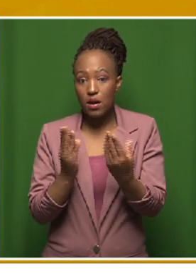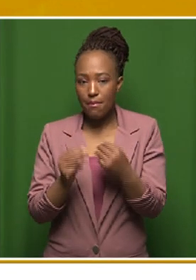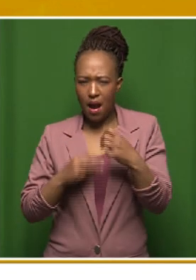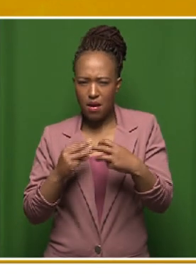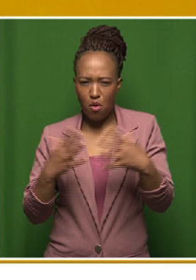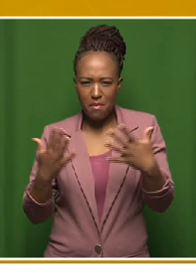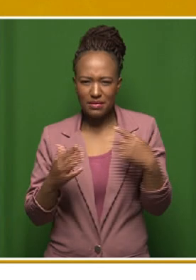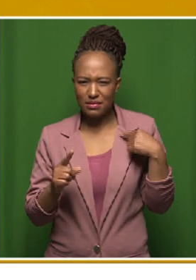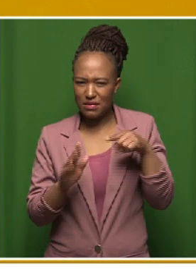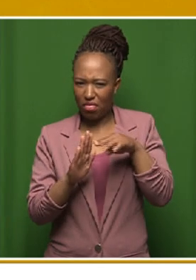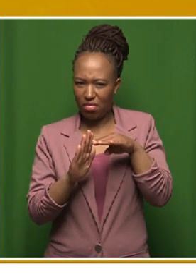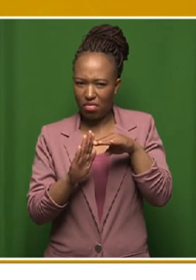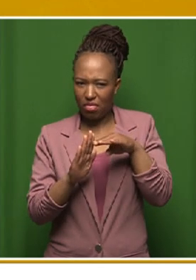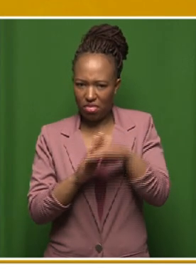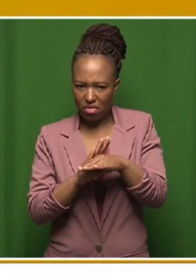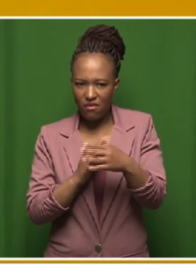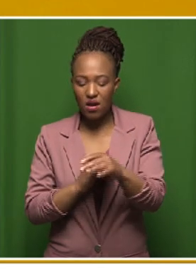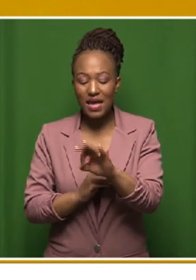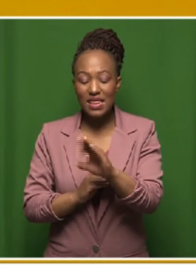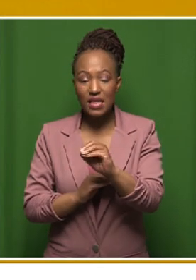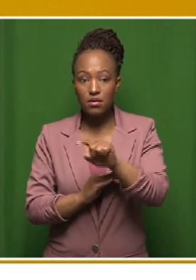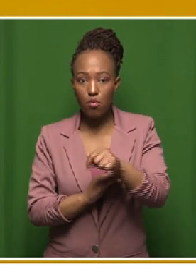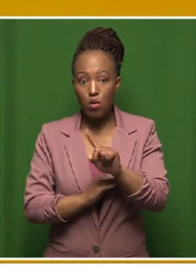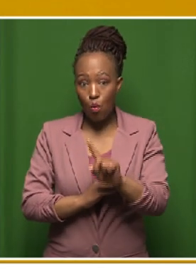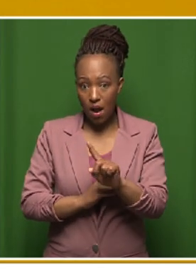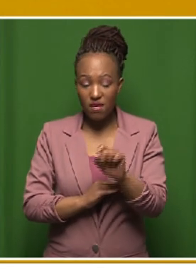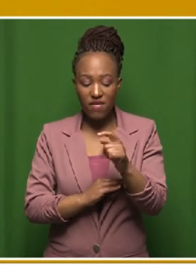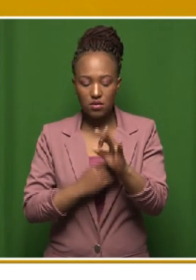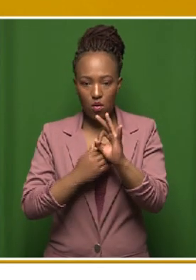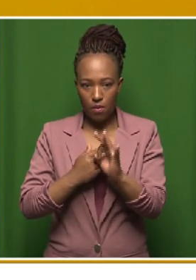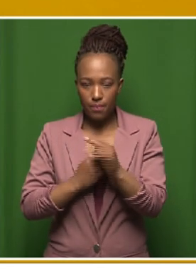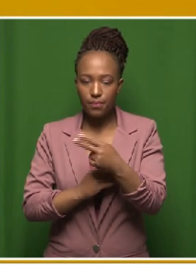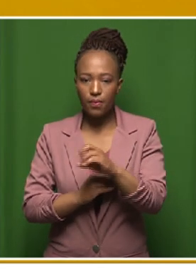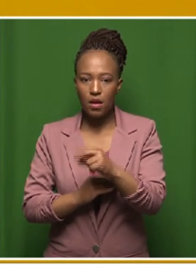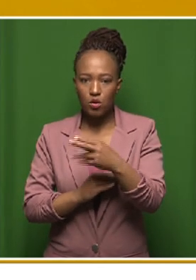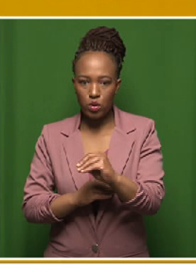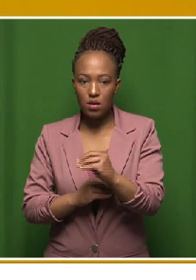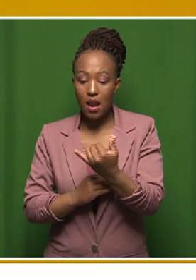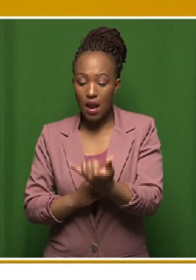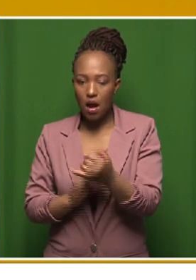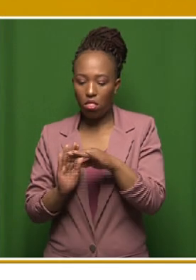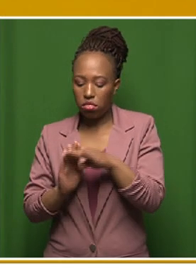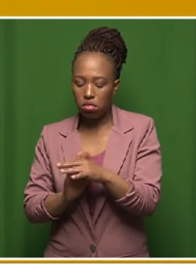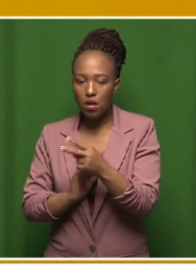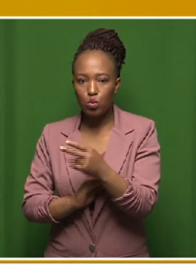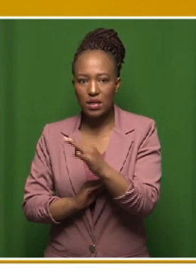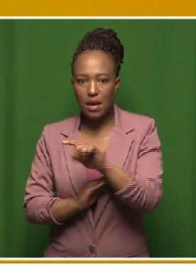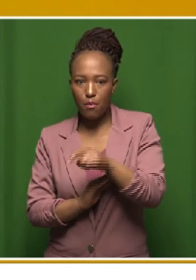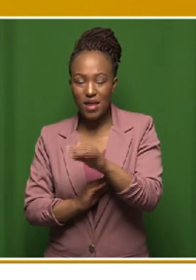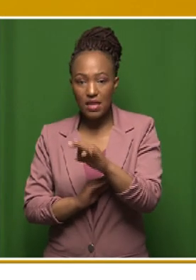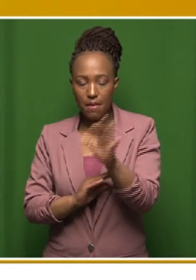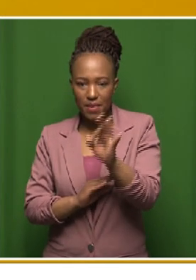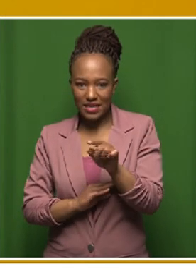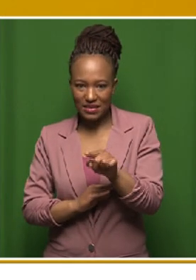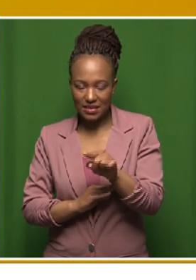rate in the country has decreased from 30.1% in the first quarter of 2020 to 23.3% in the second